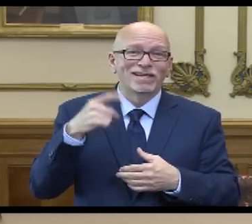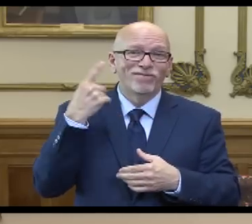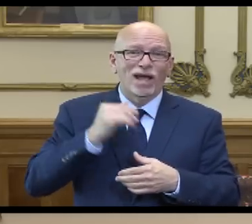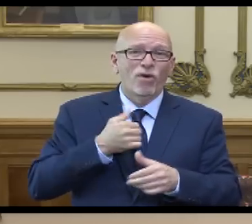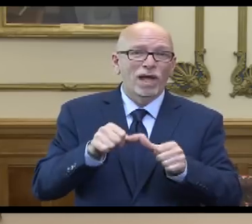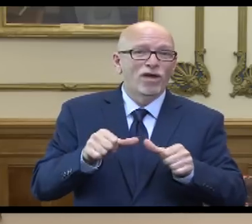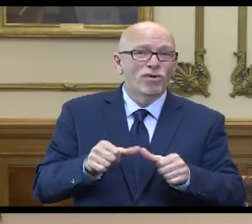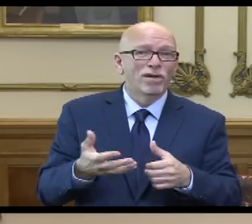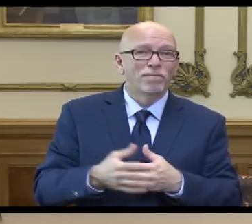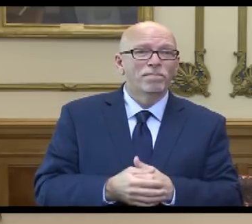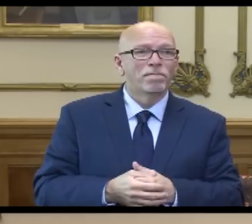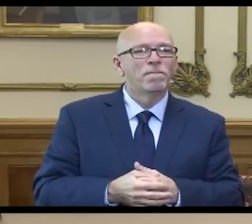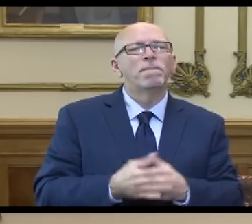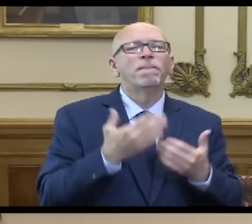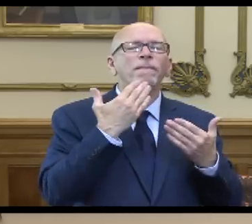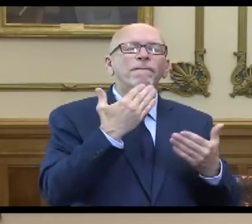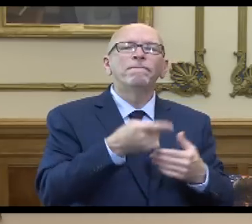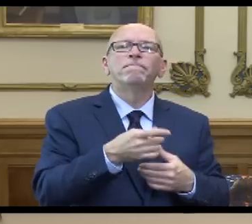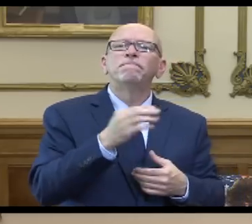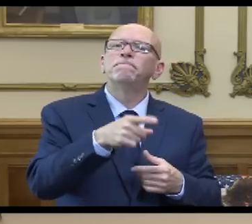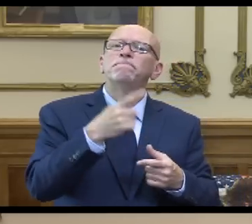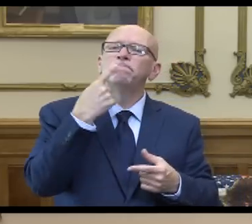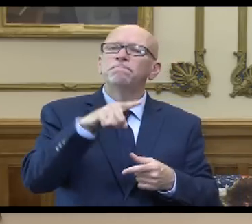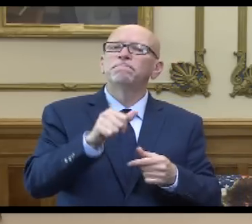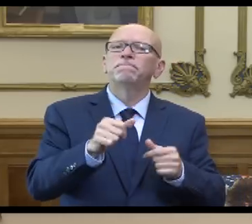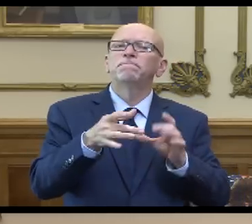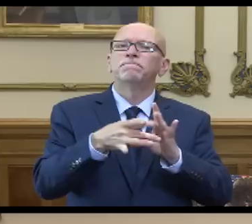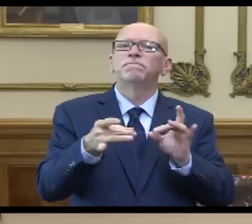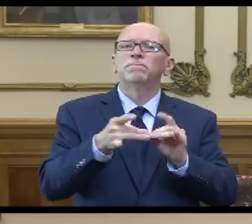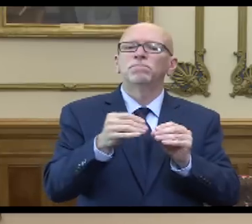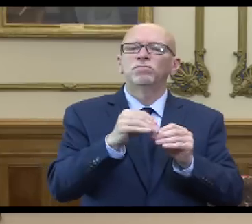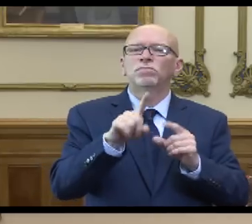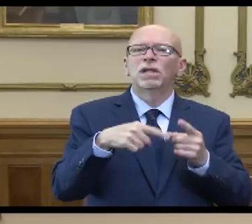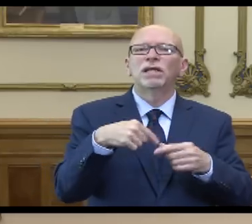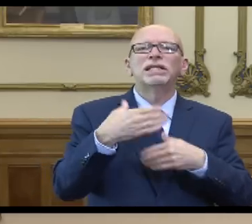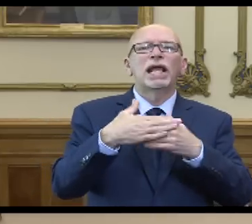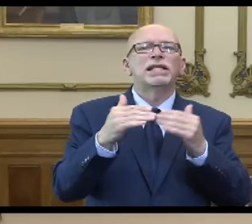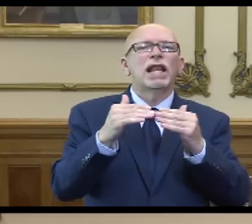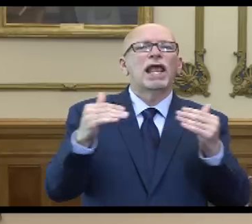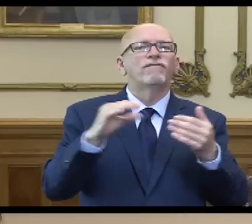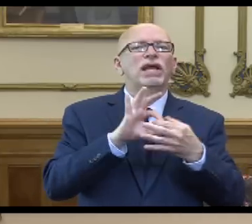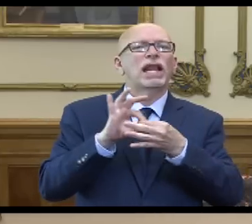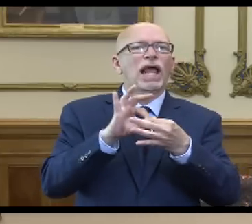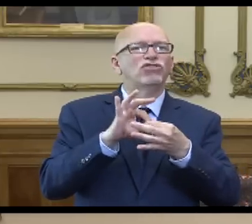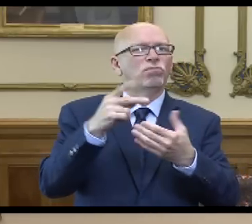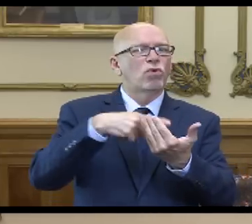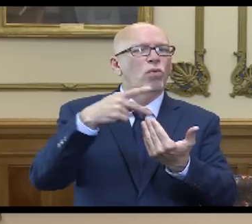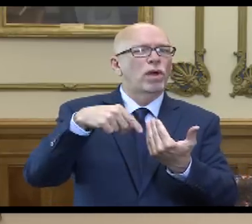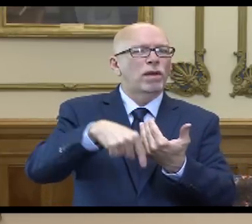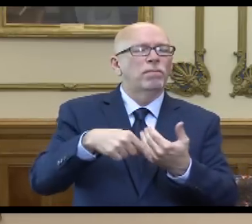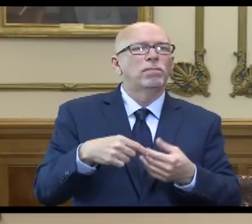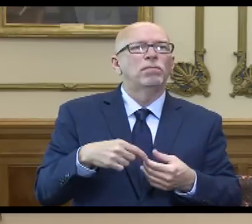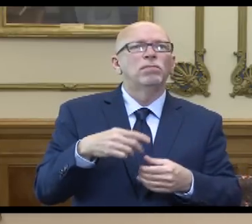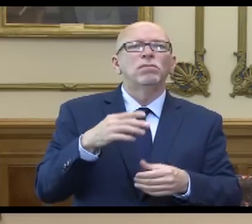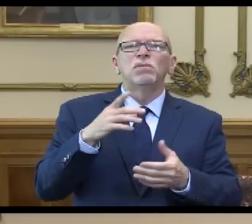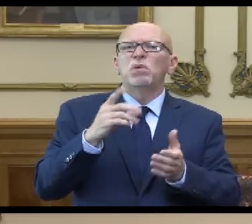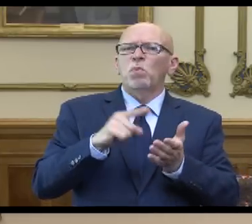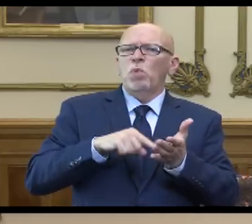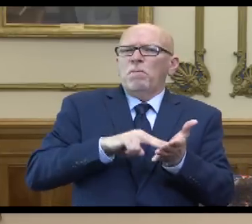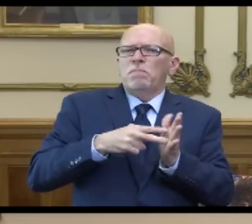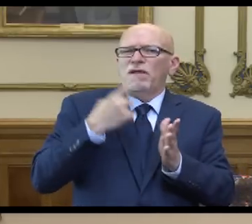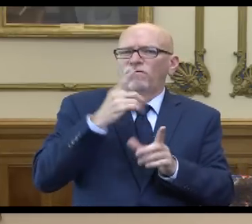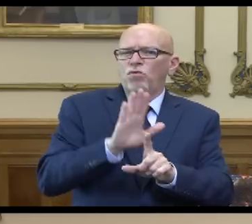area. Thank you. And can you talk a little bit about the Next Level Connections initiative and what that means to